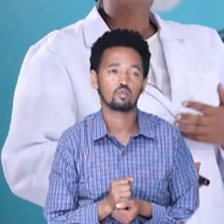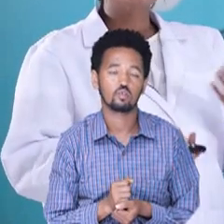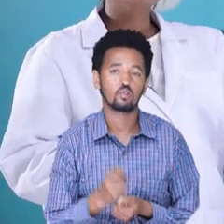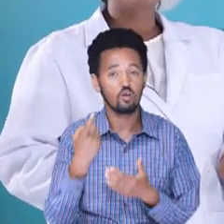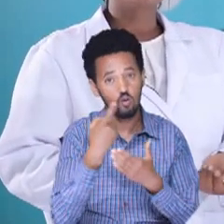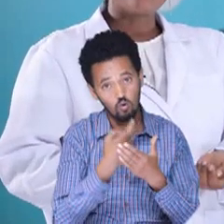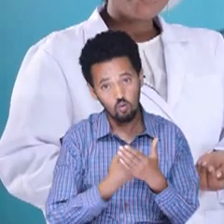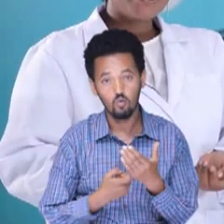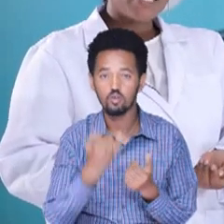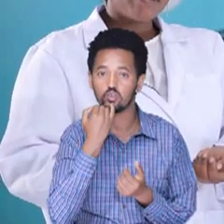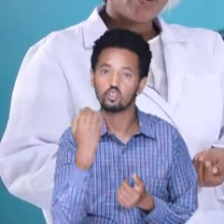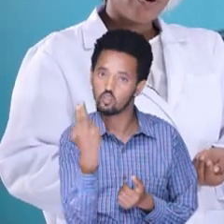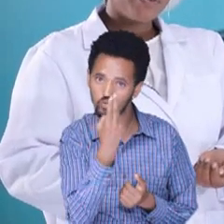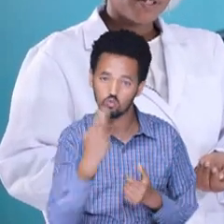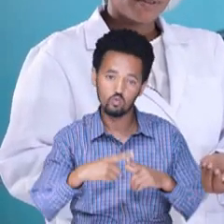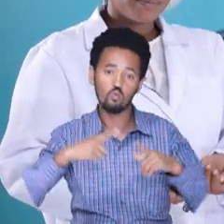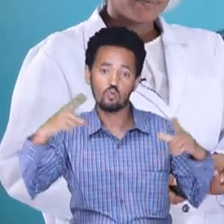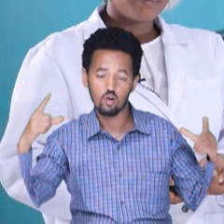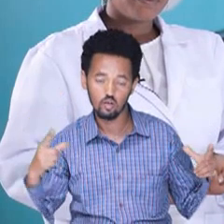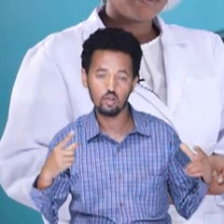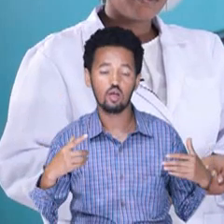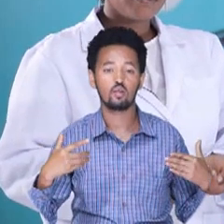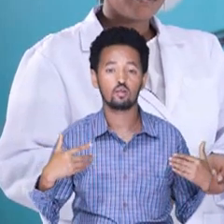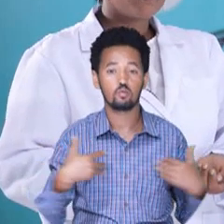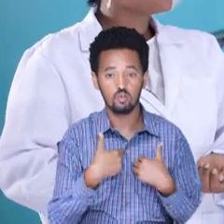What is the use of wild animal of Africa?